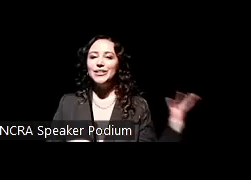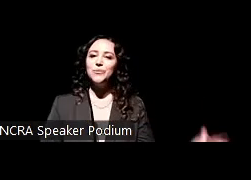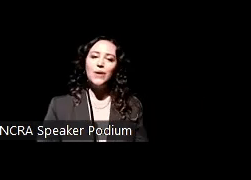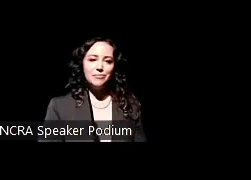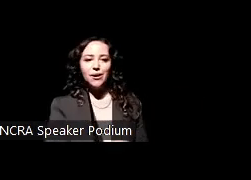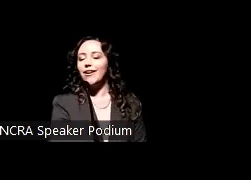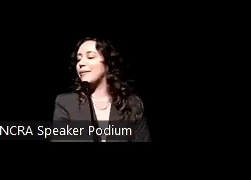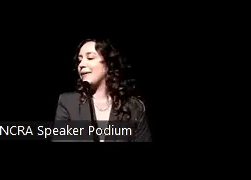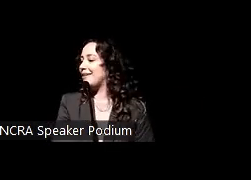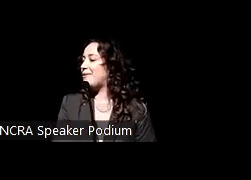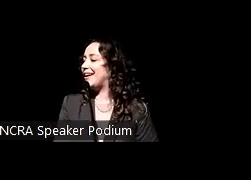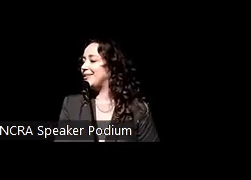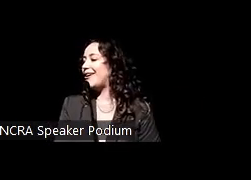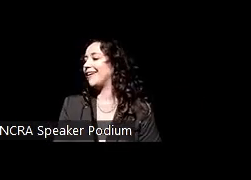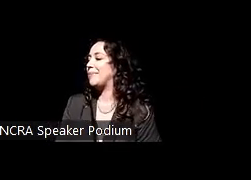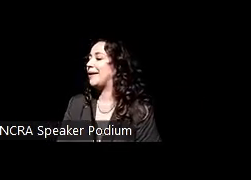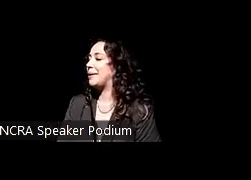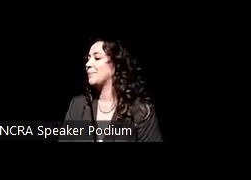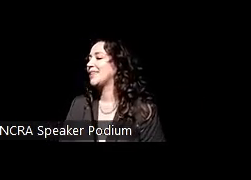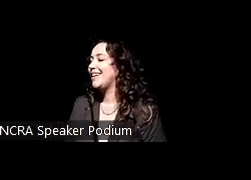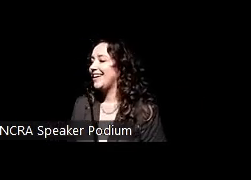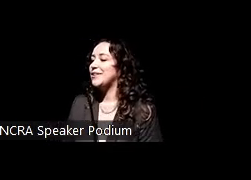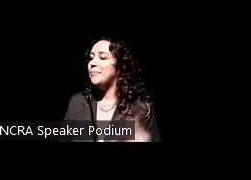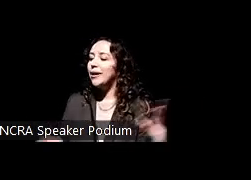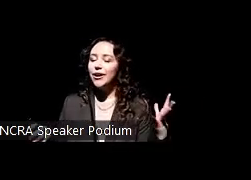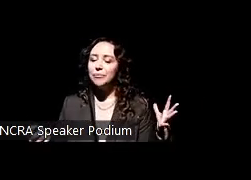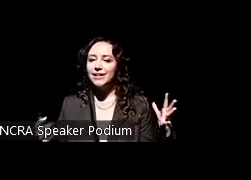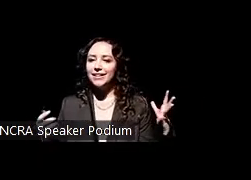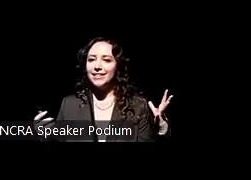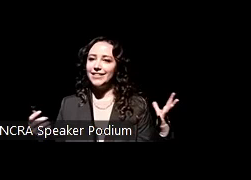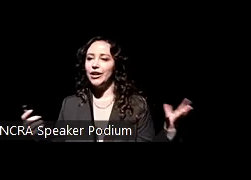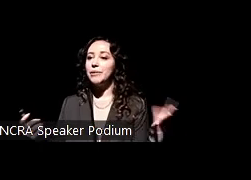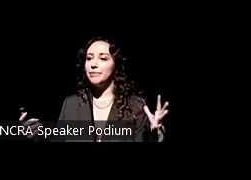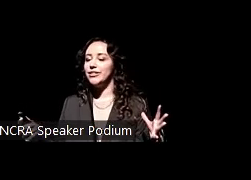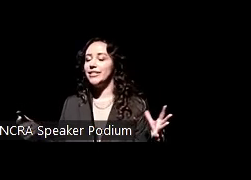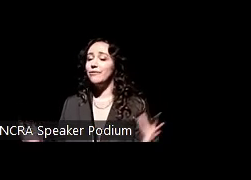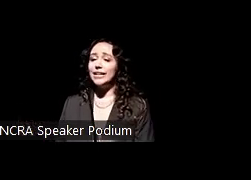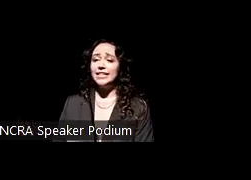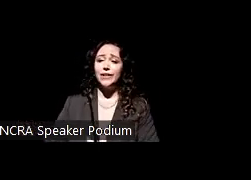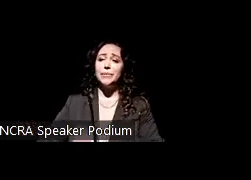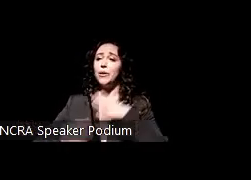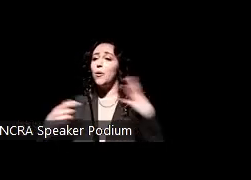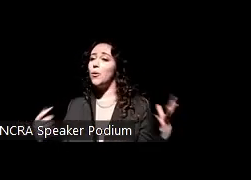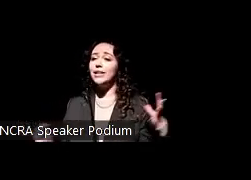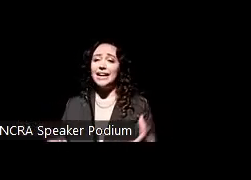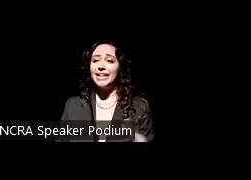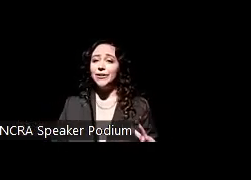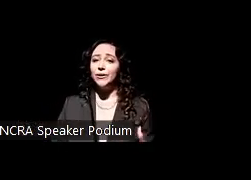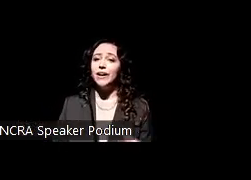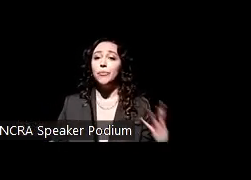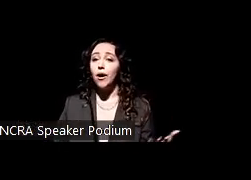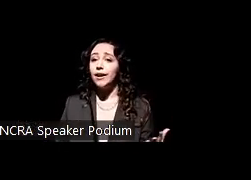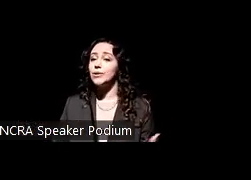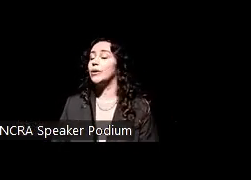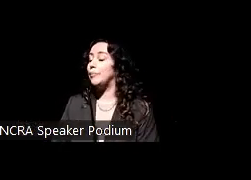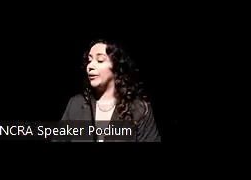So first, what is embodied carbon and why are we talking about it? So embodied carbon is the carbon emissions arising from the whole life cycle